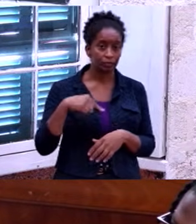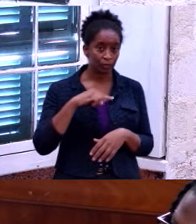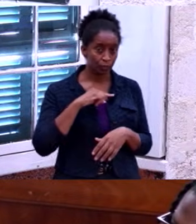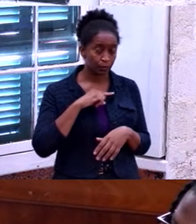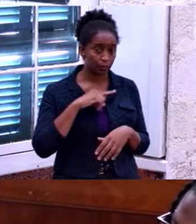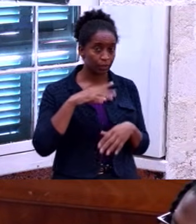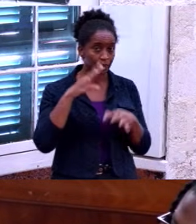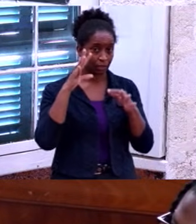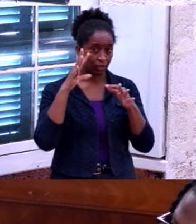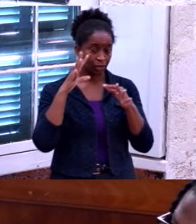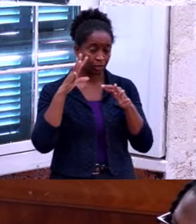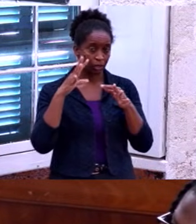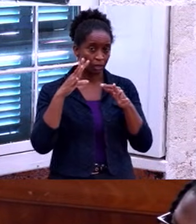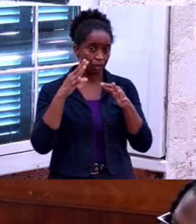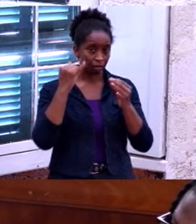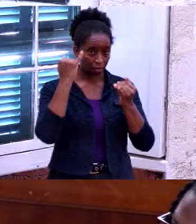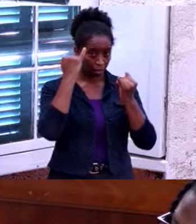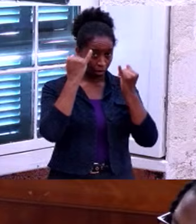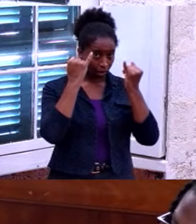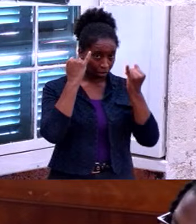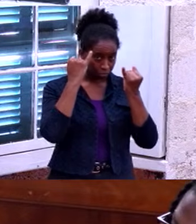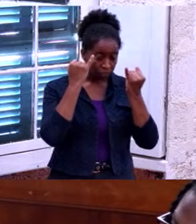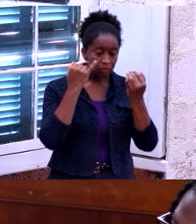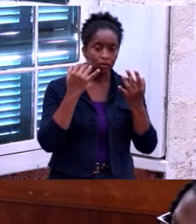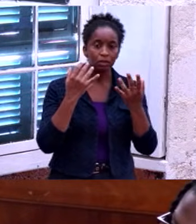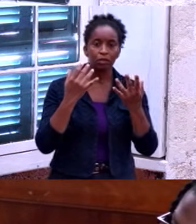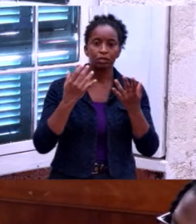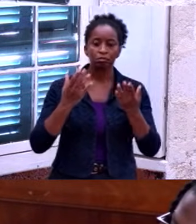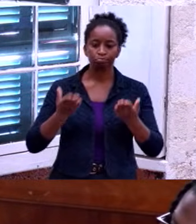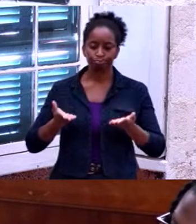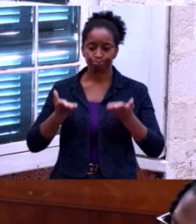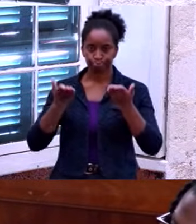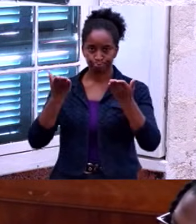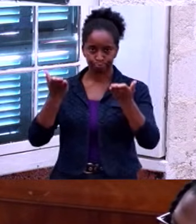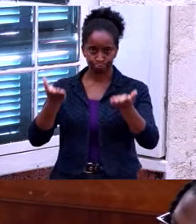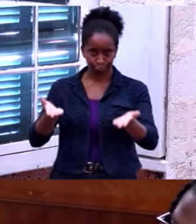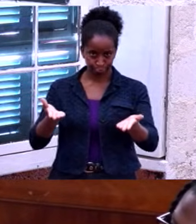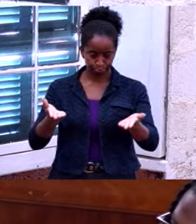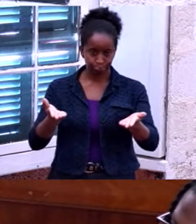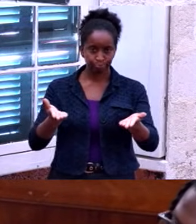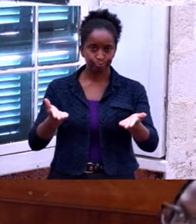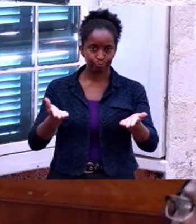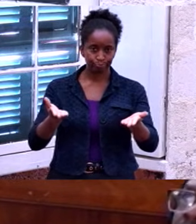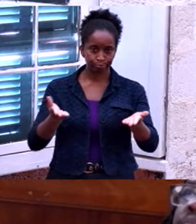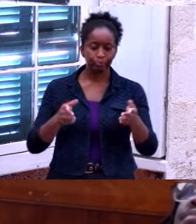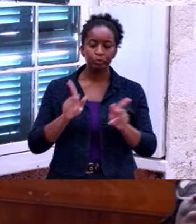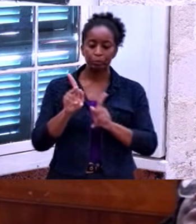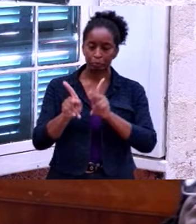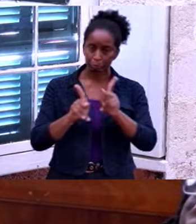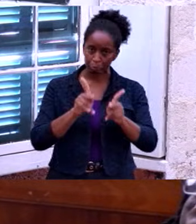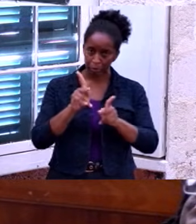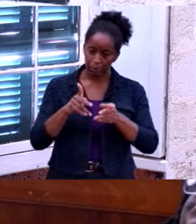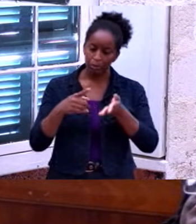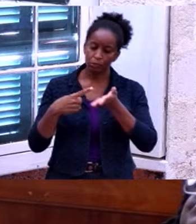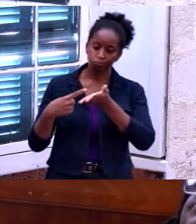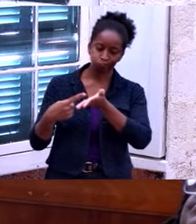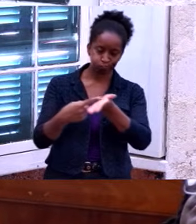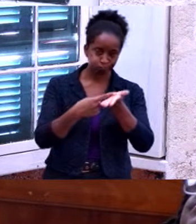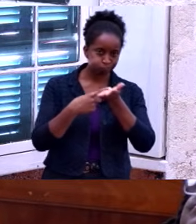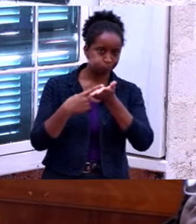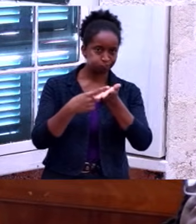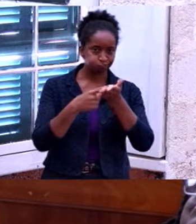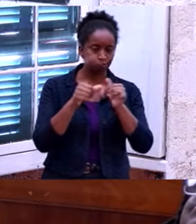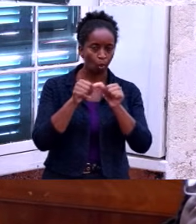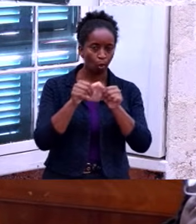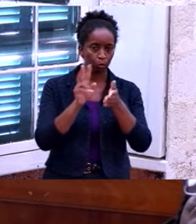the public in January of this year. And the public debate lasted about 2 weeks. And I want